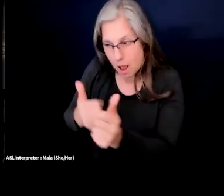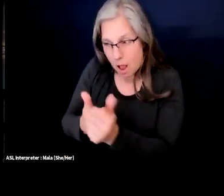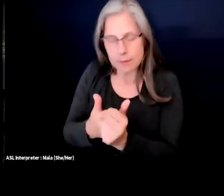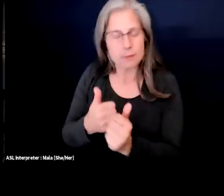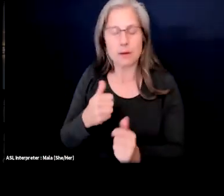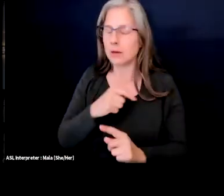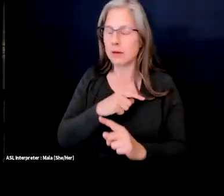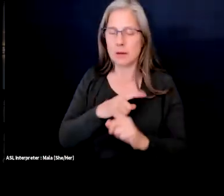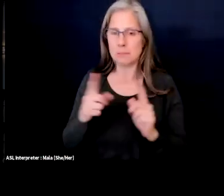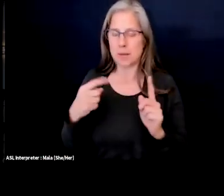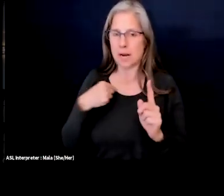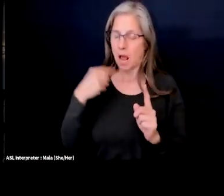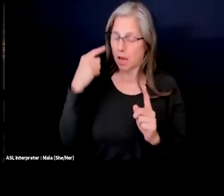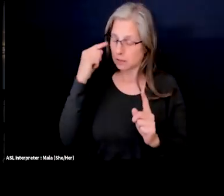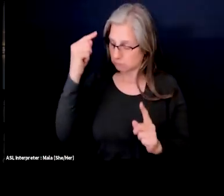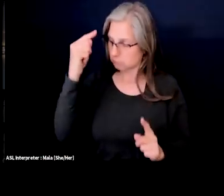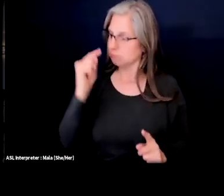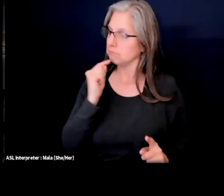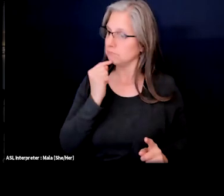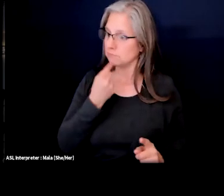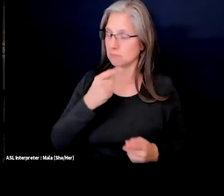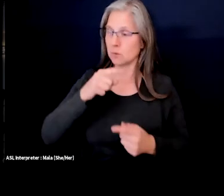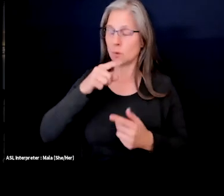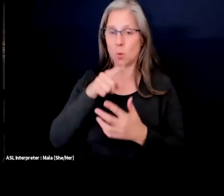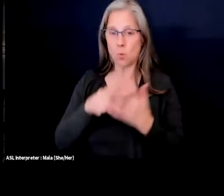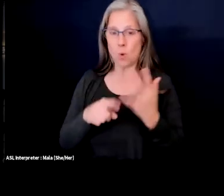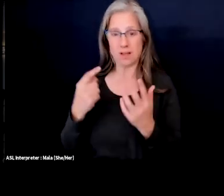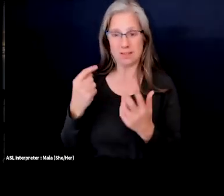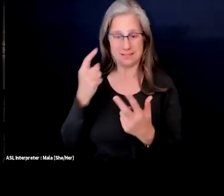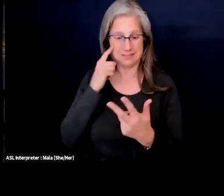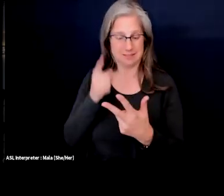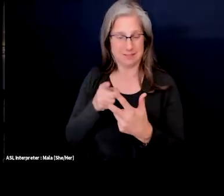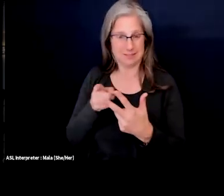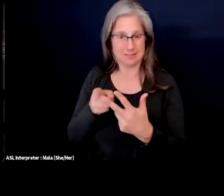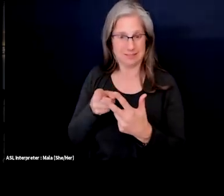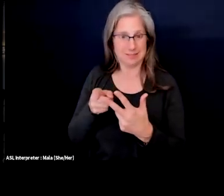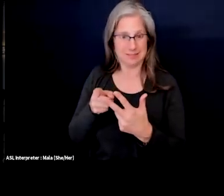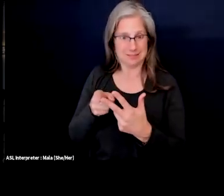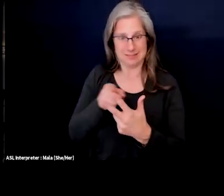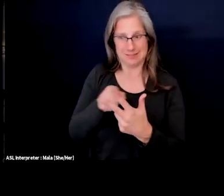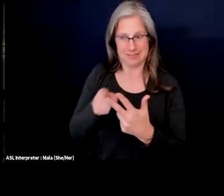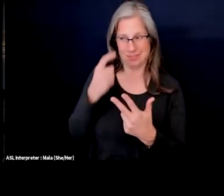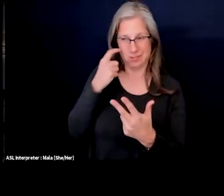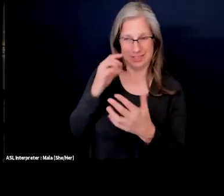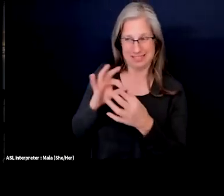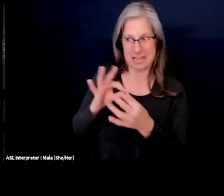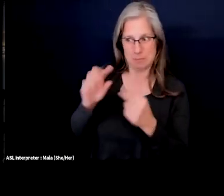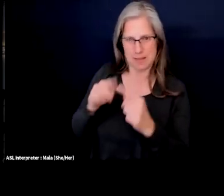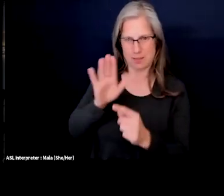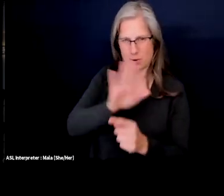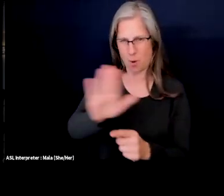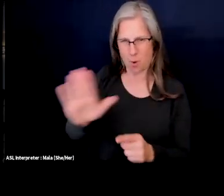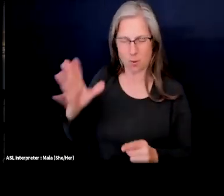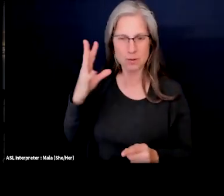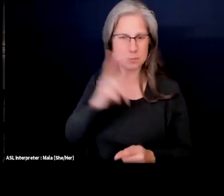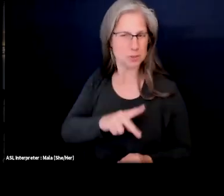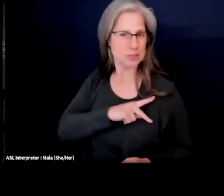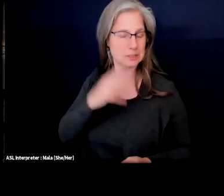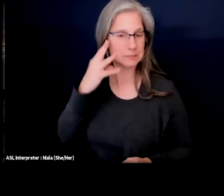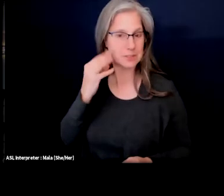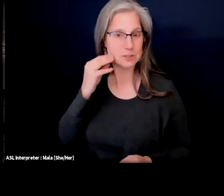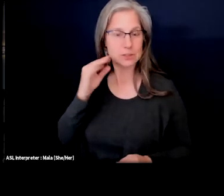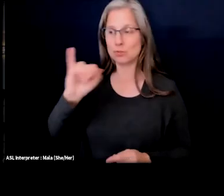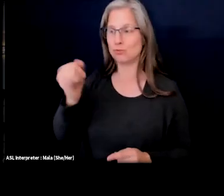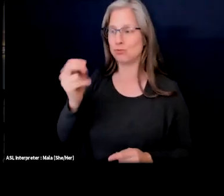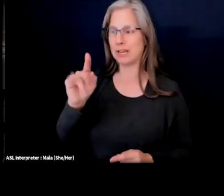really take very seriously what Jeanette and Roseanne said about their own personal experiences. Jeanette,